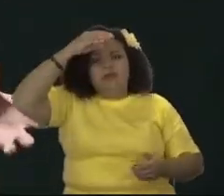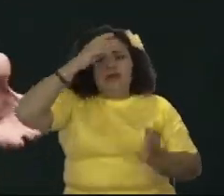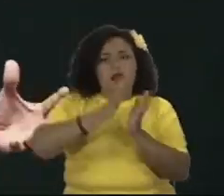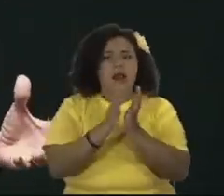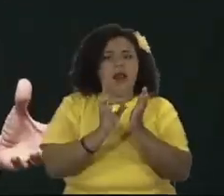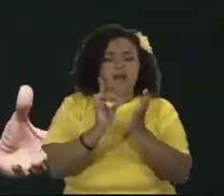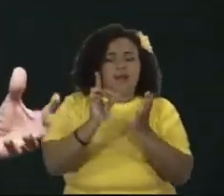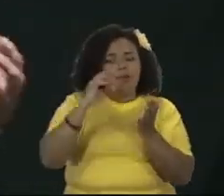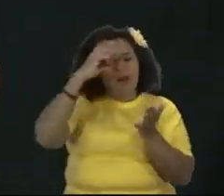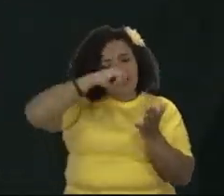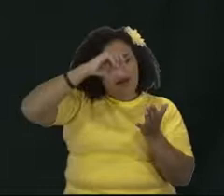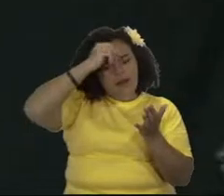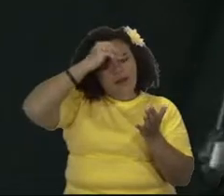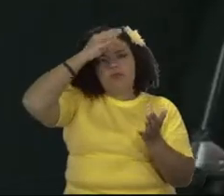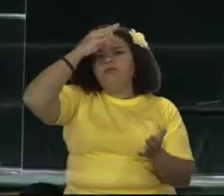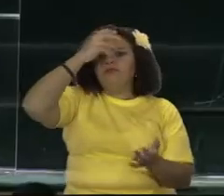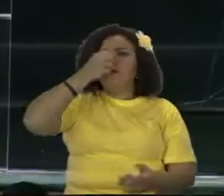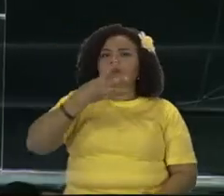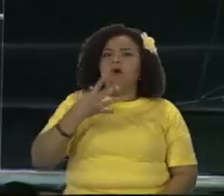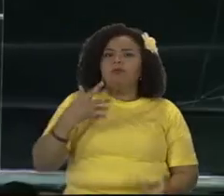of God. And it is